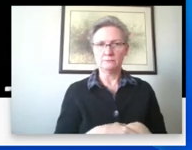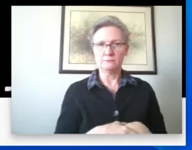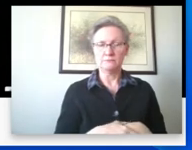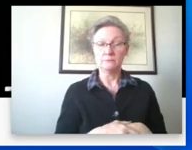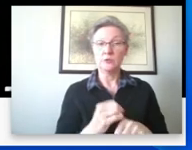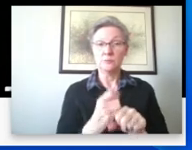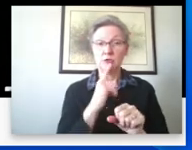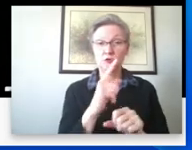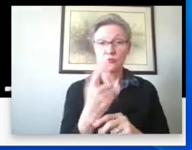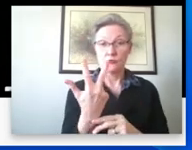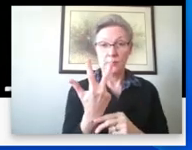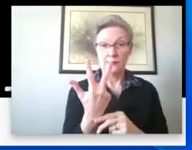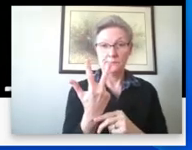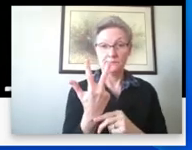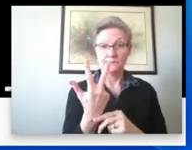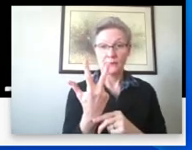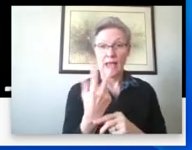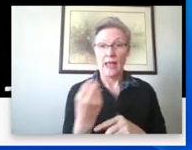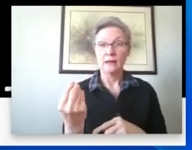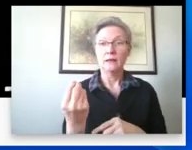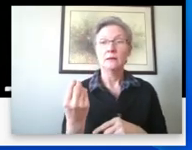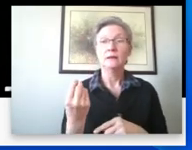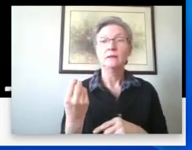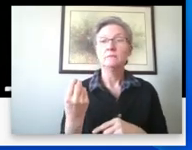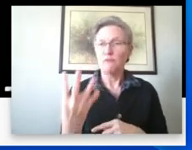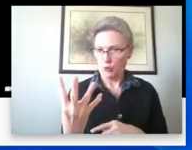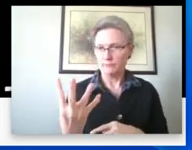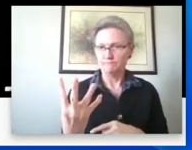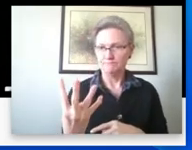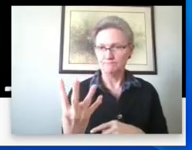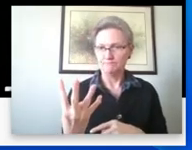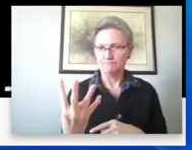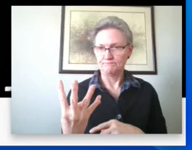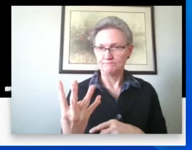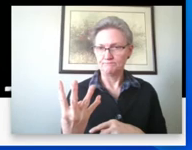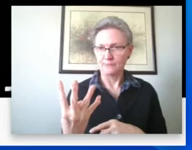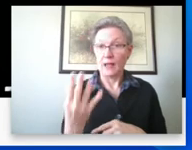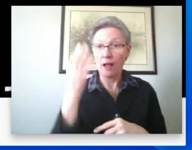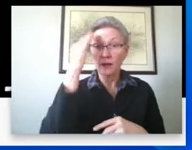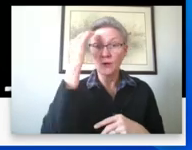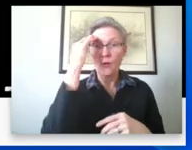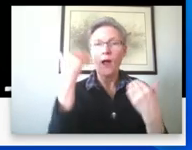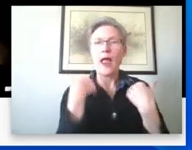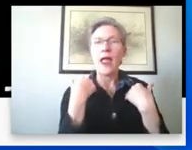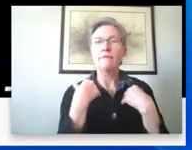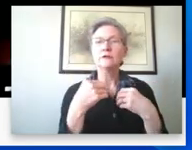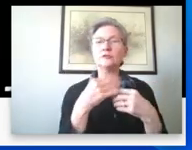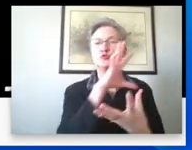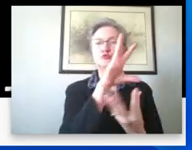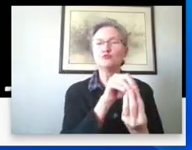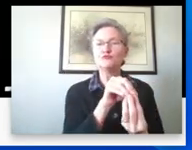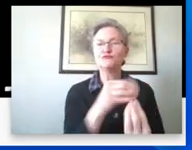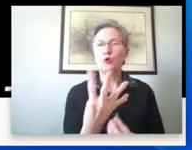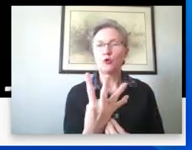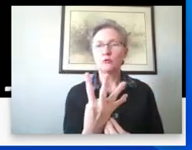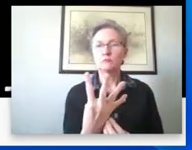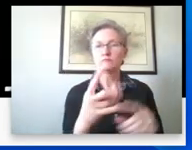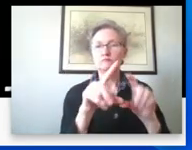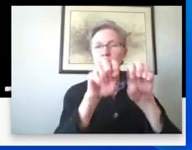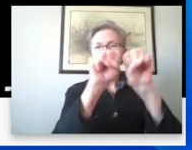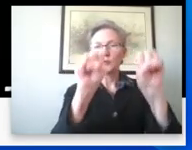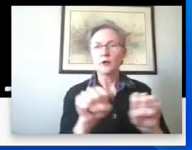sure, 3 and 4. So I know I have a total of 4